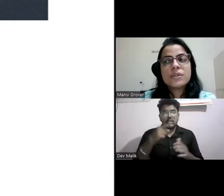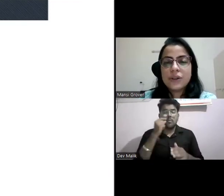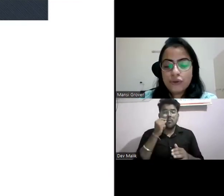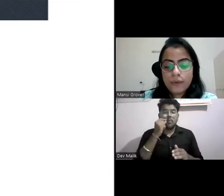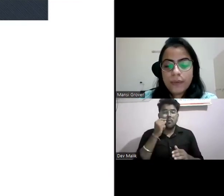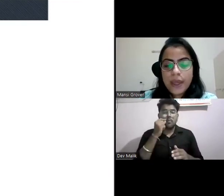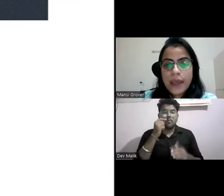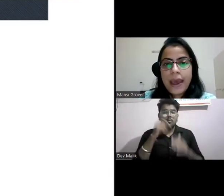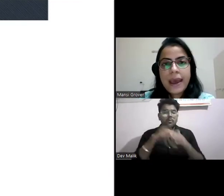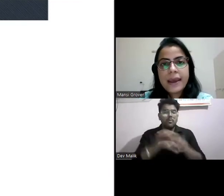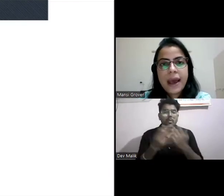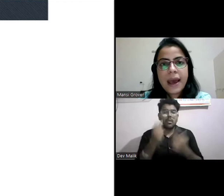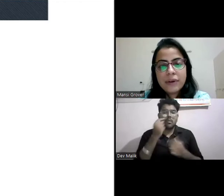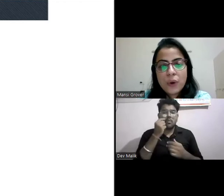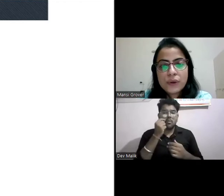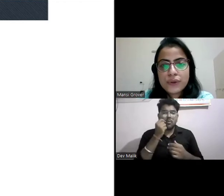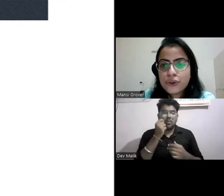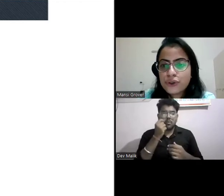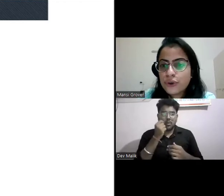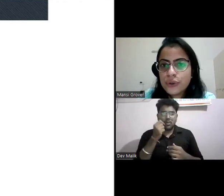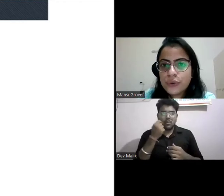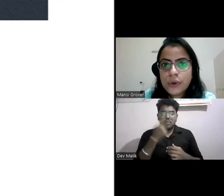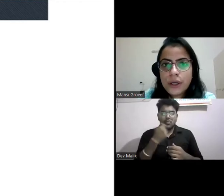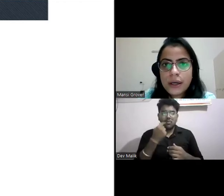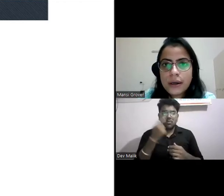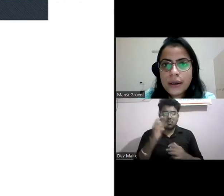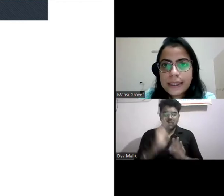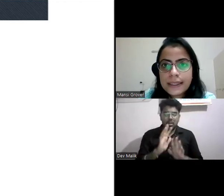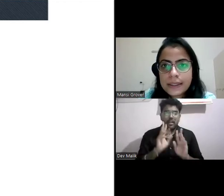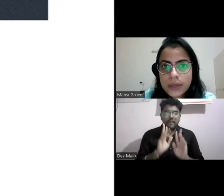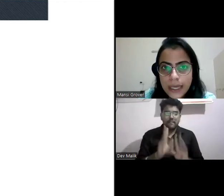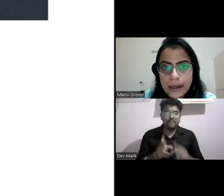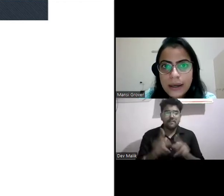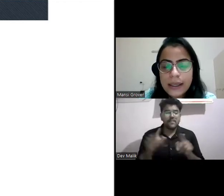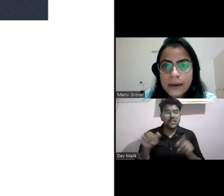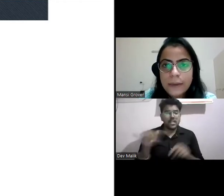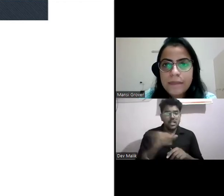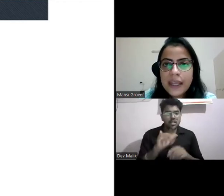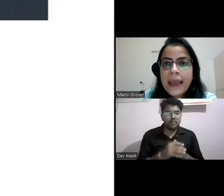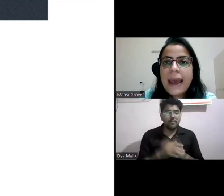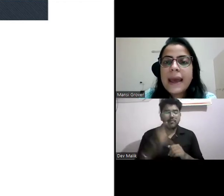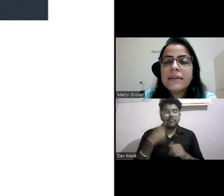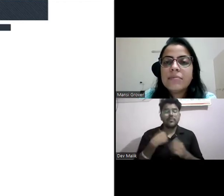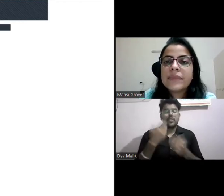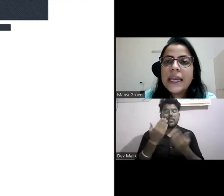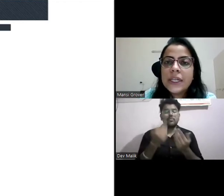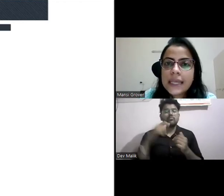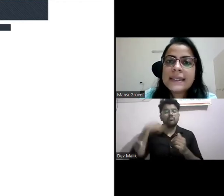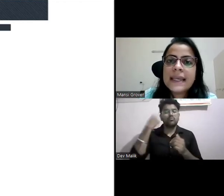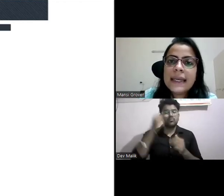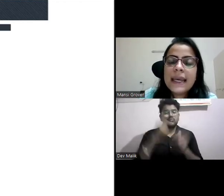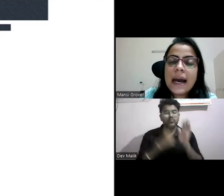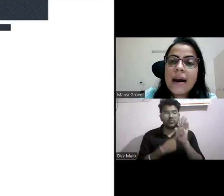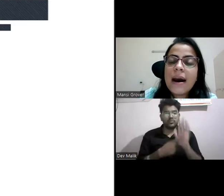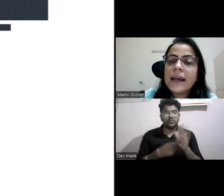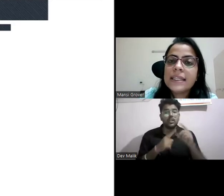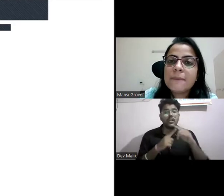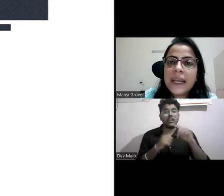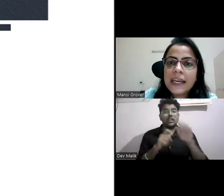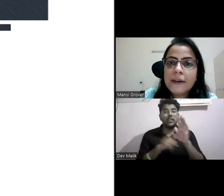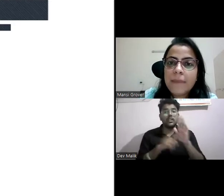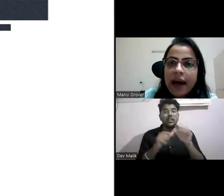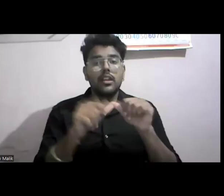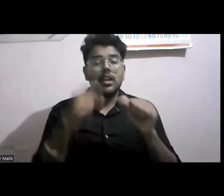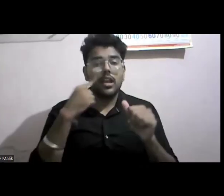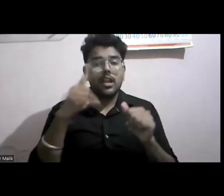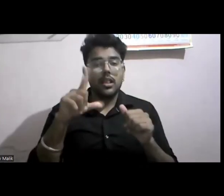Down syndrome. And I will also show you its trailer here. And interestingly, Ahaan is